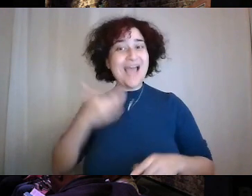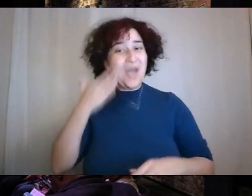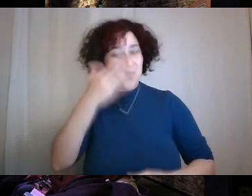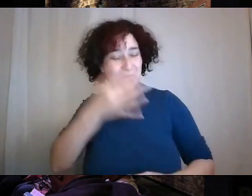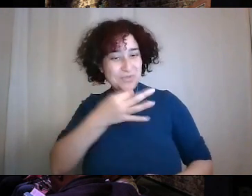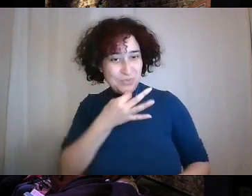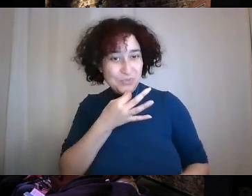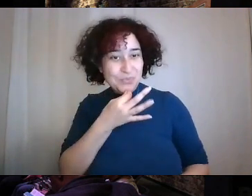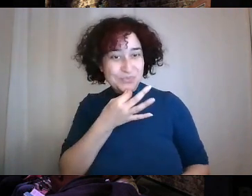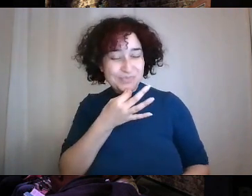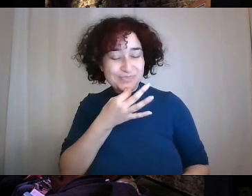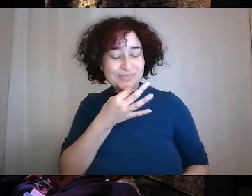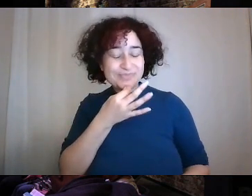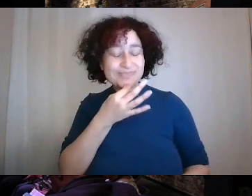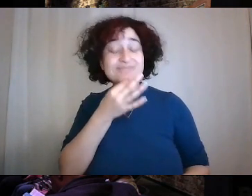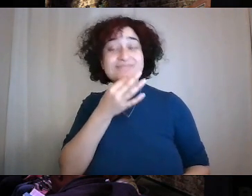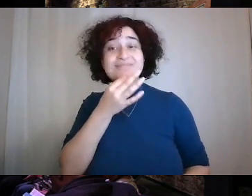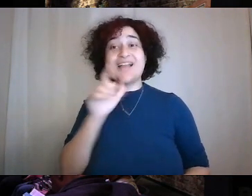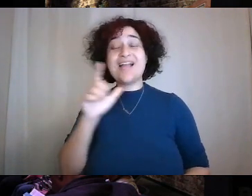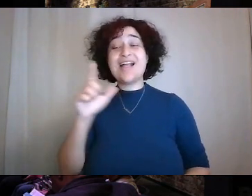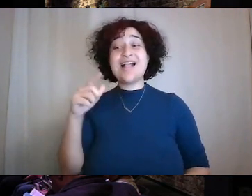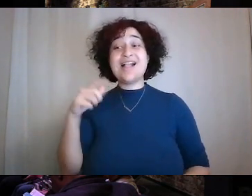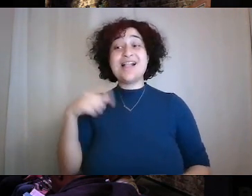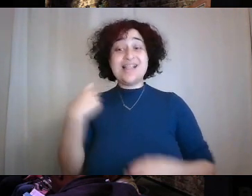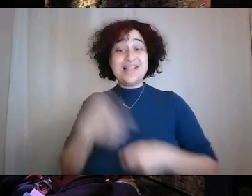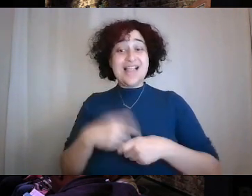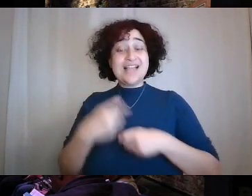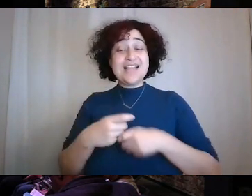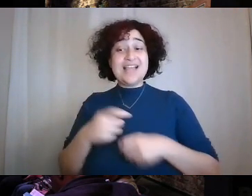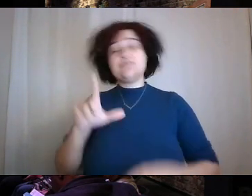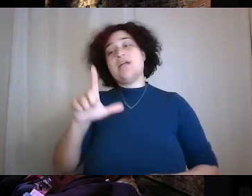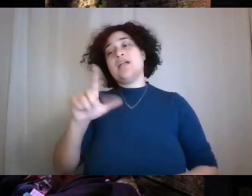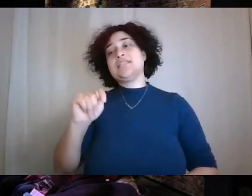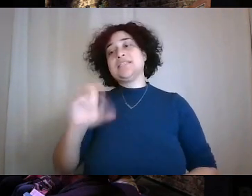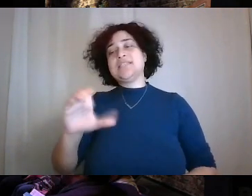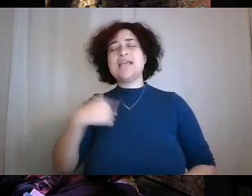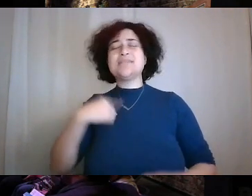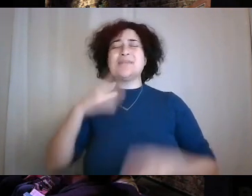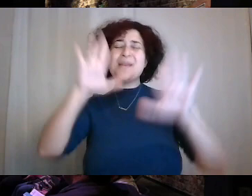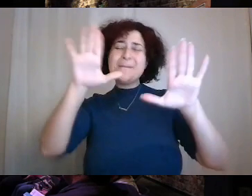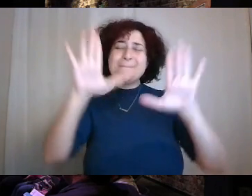The Latinx Theater Commons has been an amazing journey. I serve on the